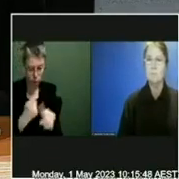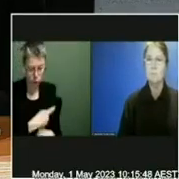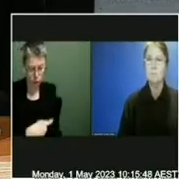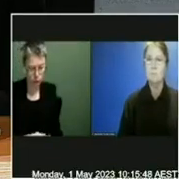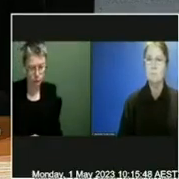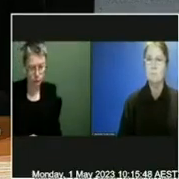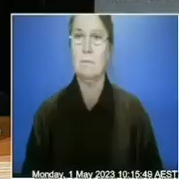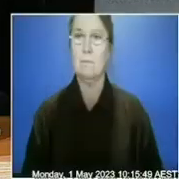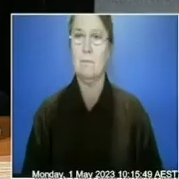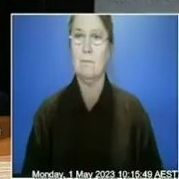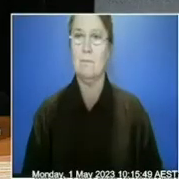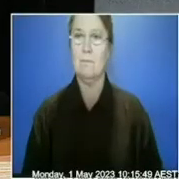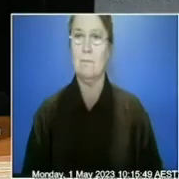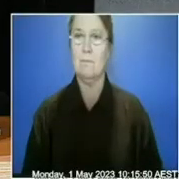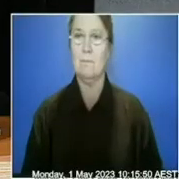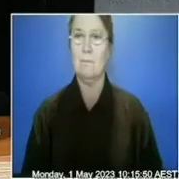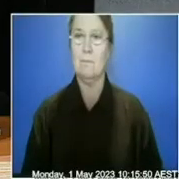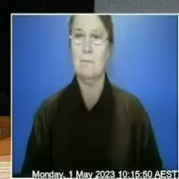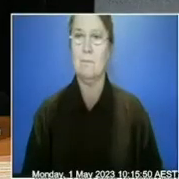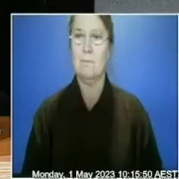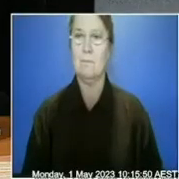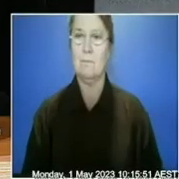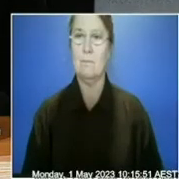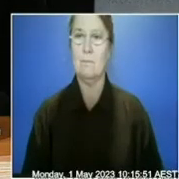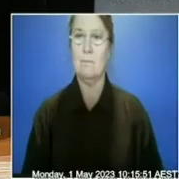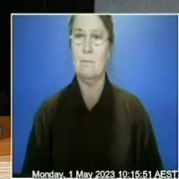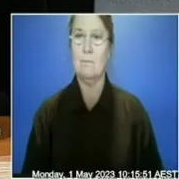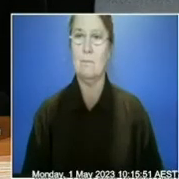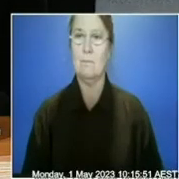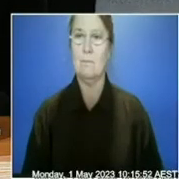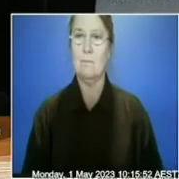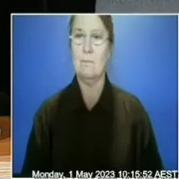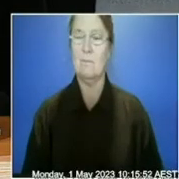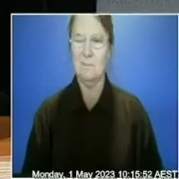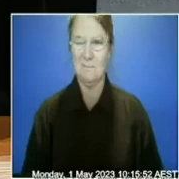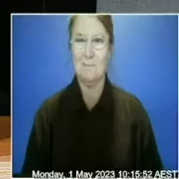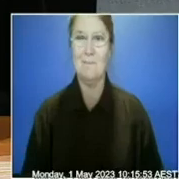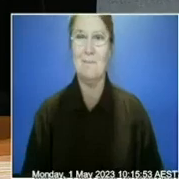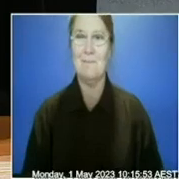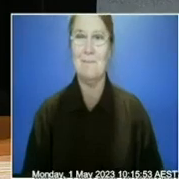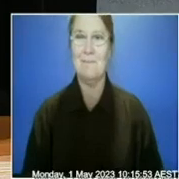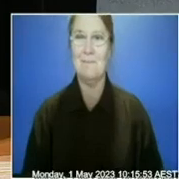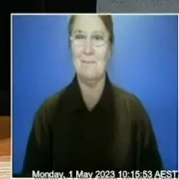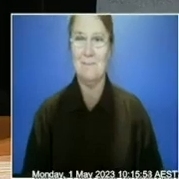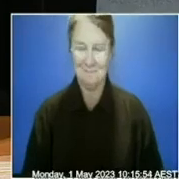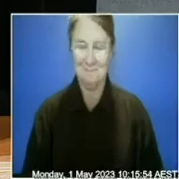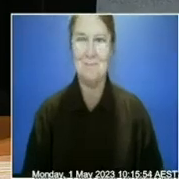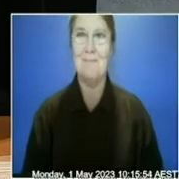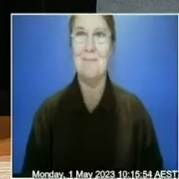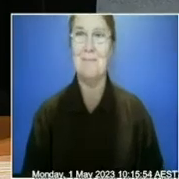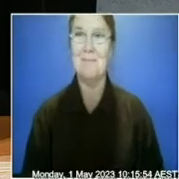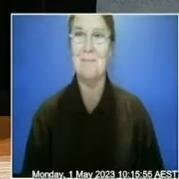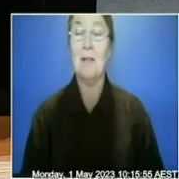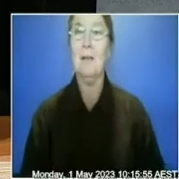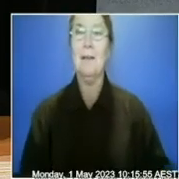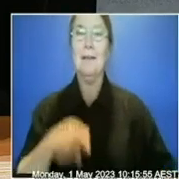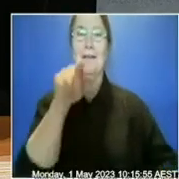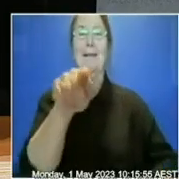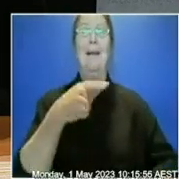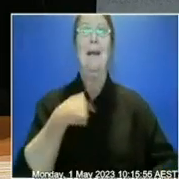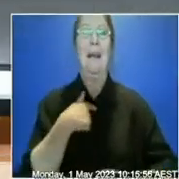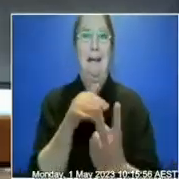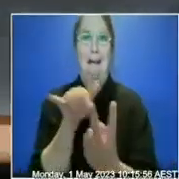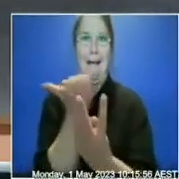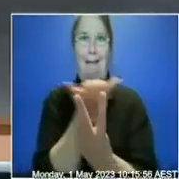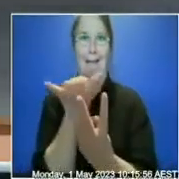that there are, either through monitoring, governance and reporting, that there are ways of bringing things together. But